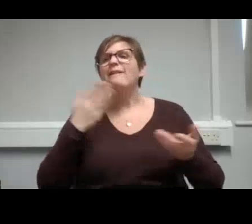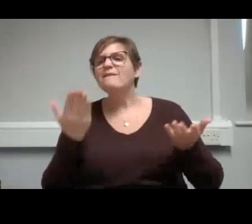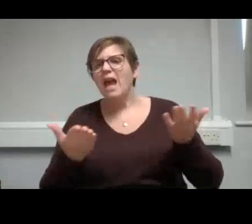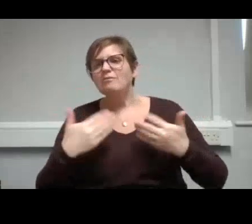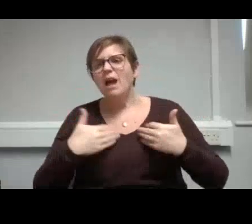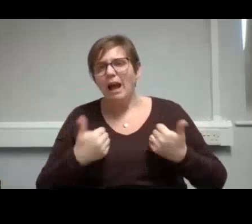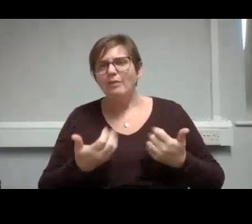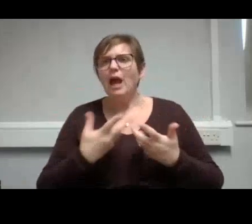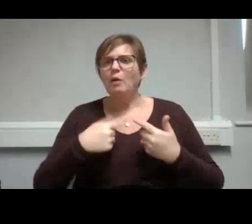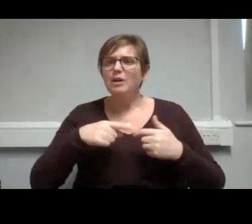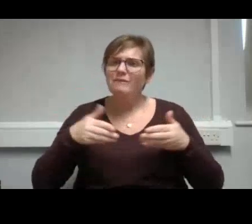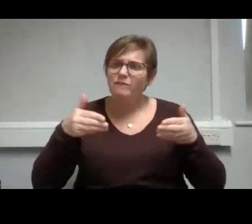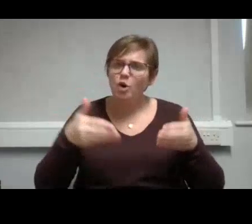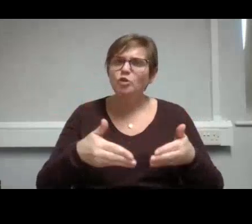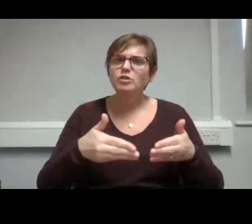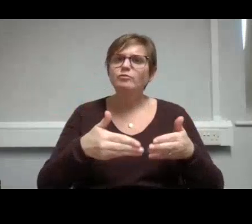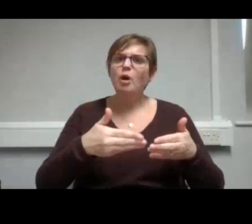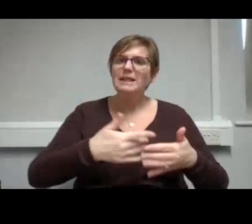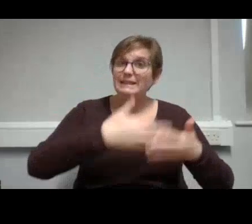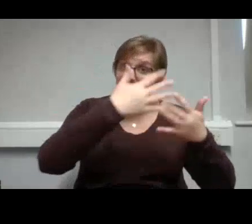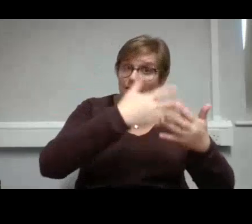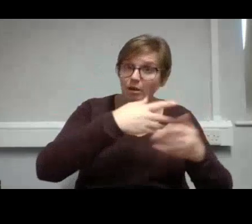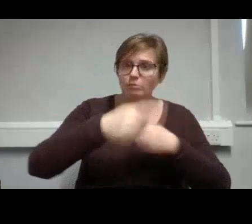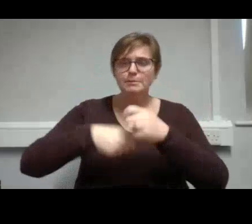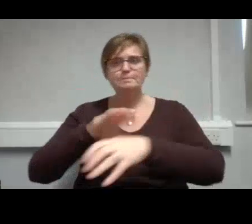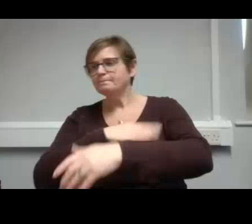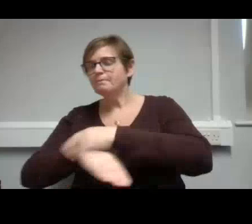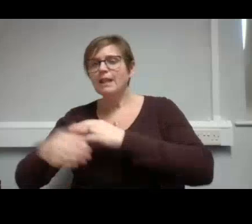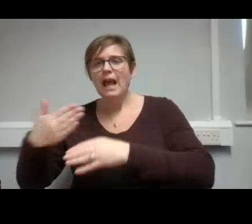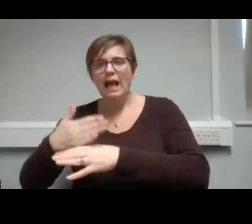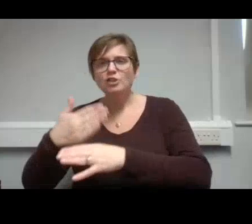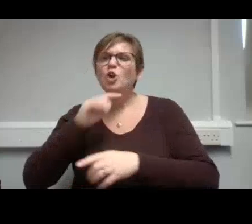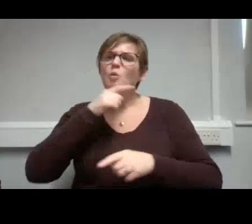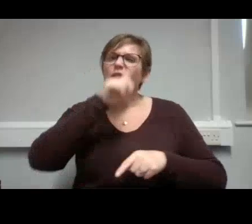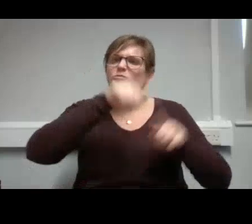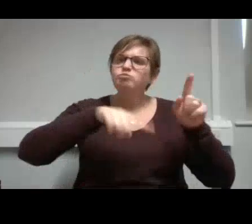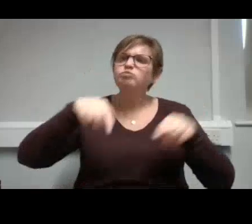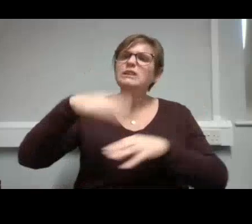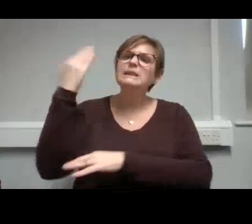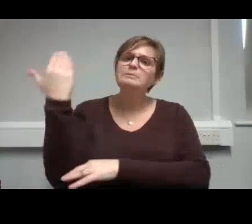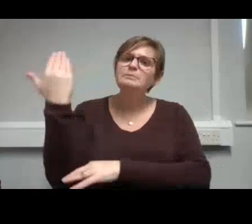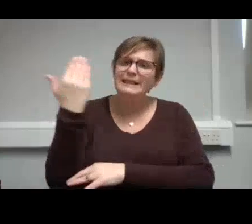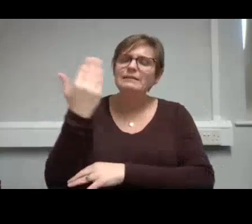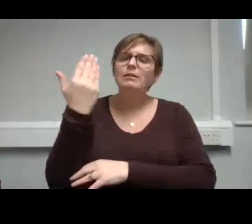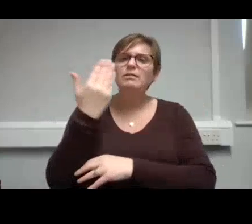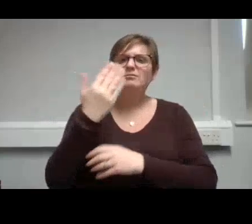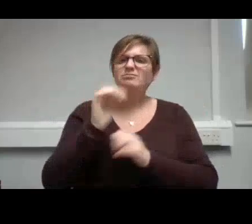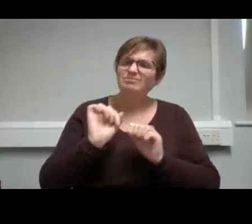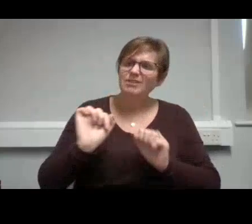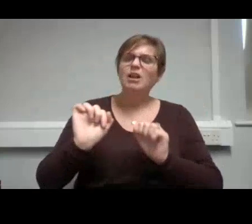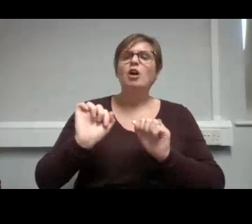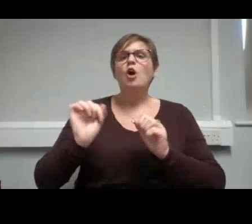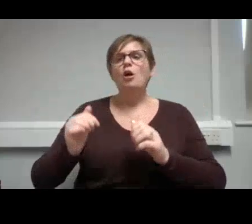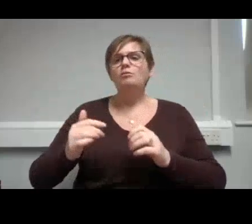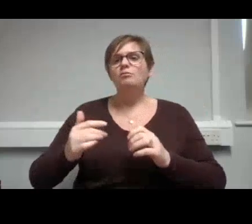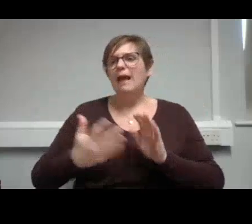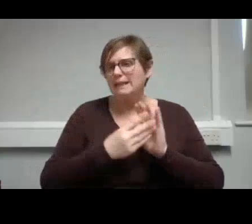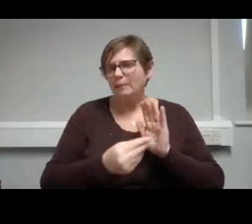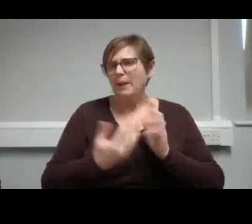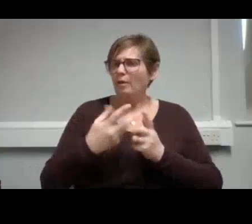how we can move from data to action. The session will include a range of speakers, each sharing examples of how they are doing